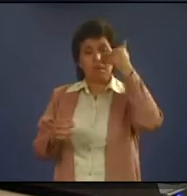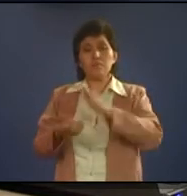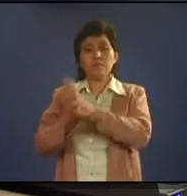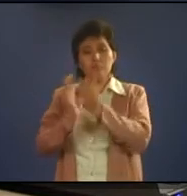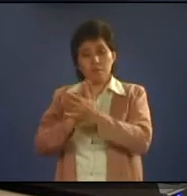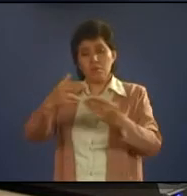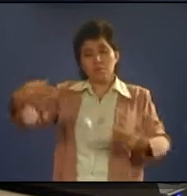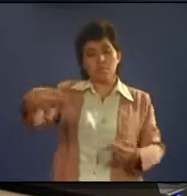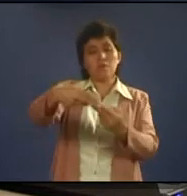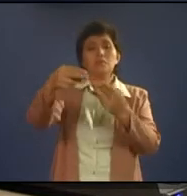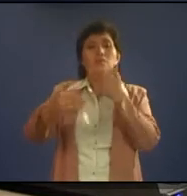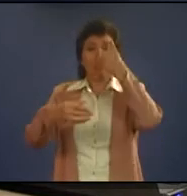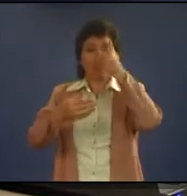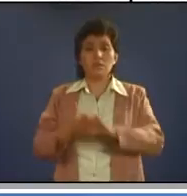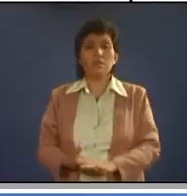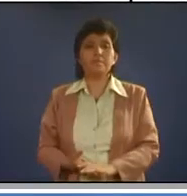within. Yeah?